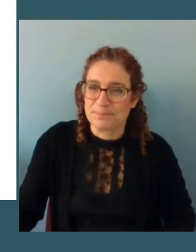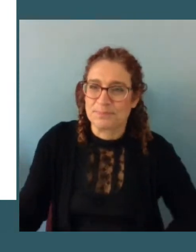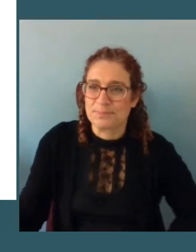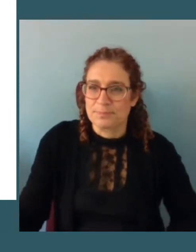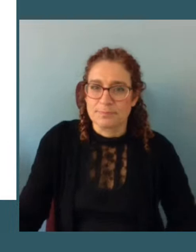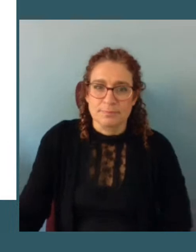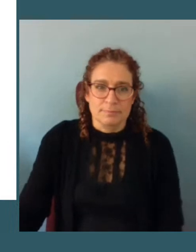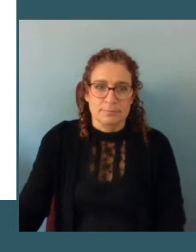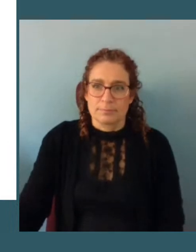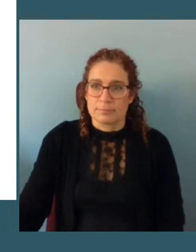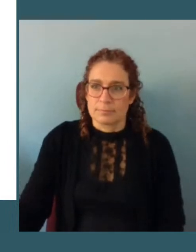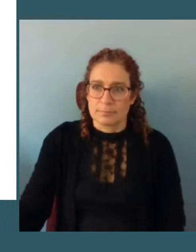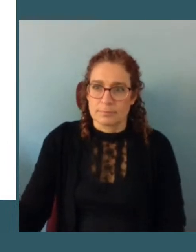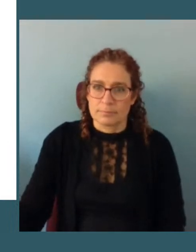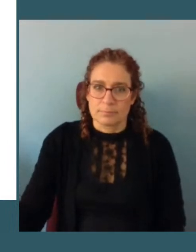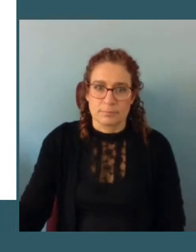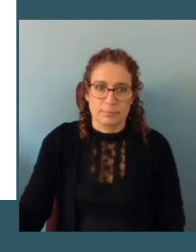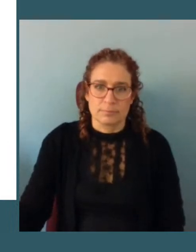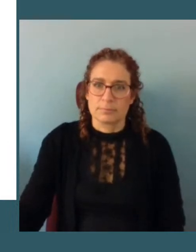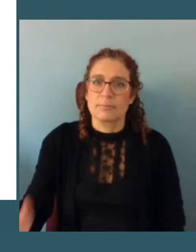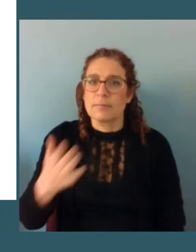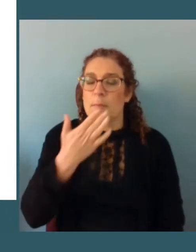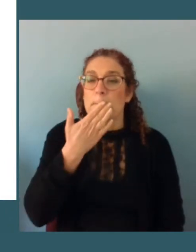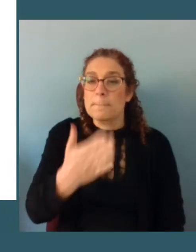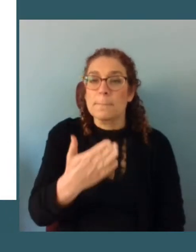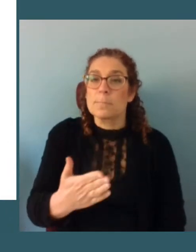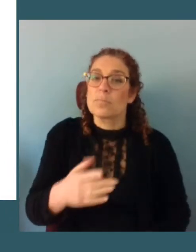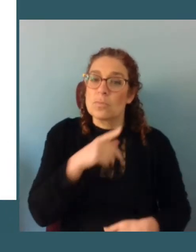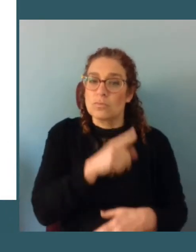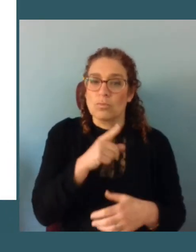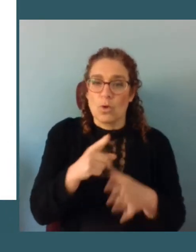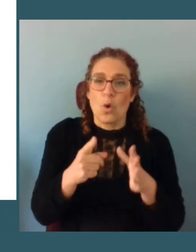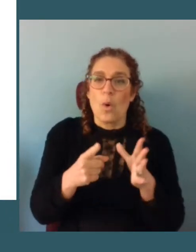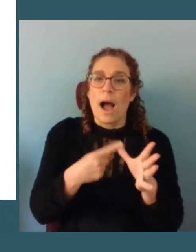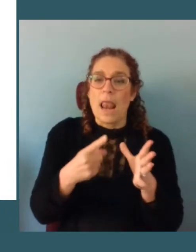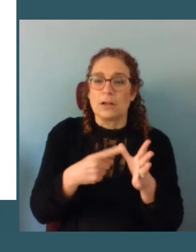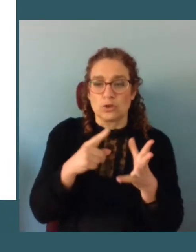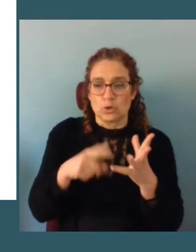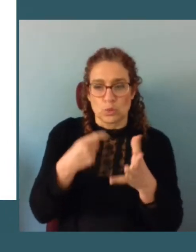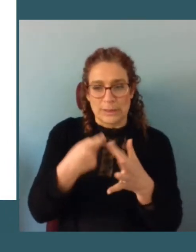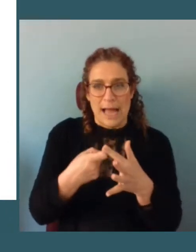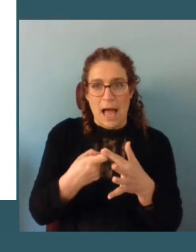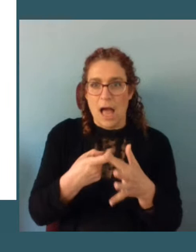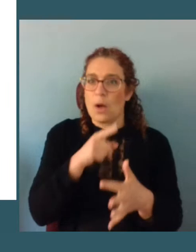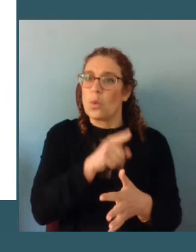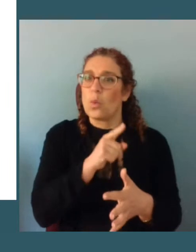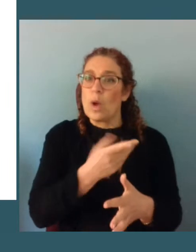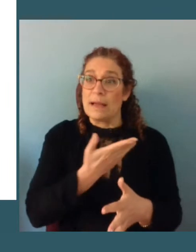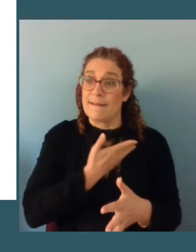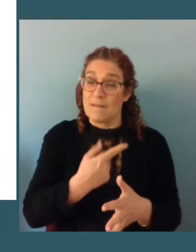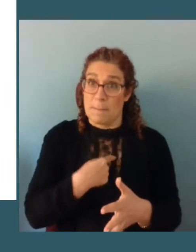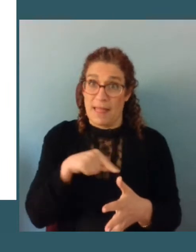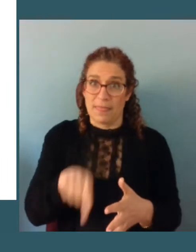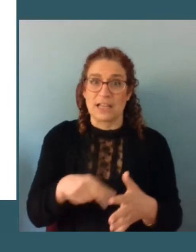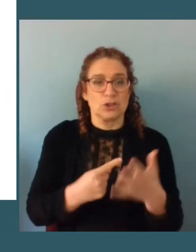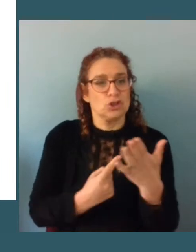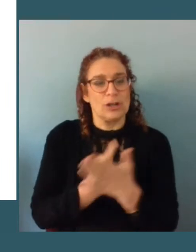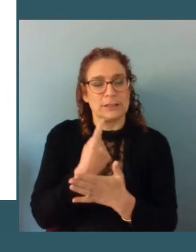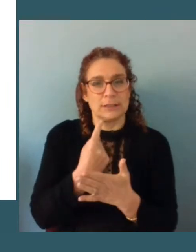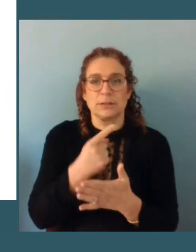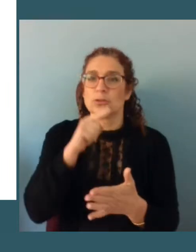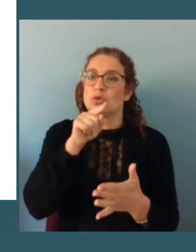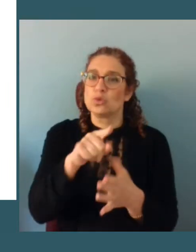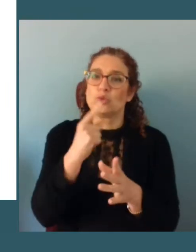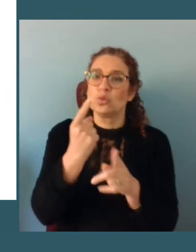Thank you also to AllergyUK for giving me this opportunity. I've been tasked to talk about advances